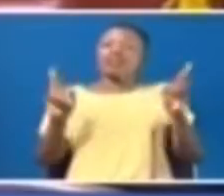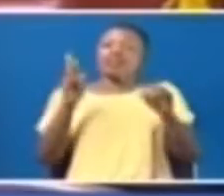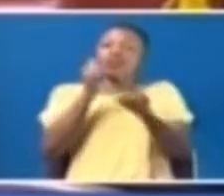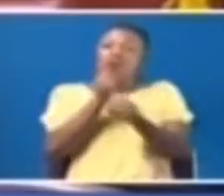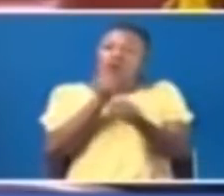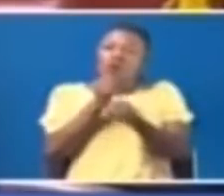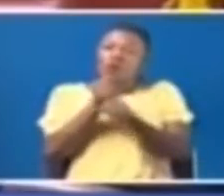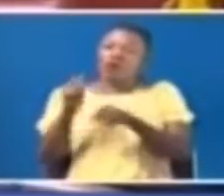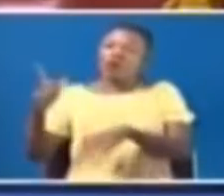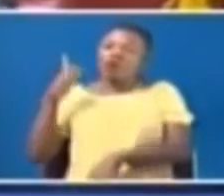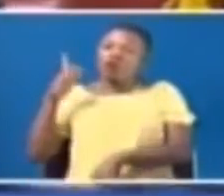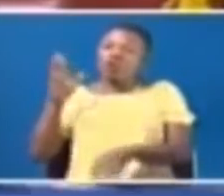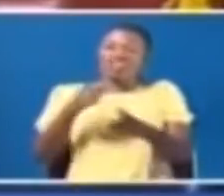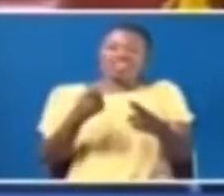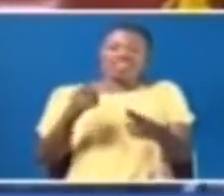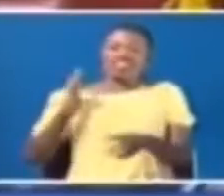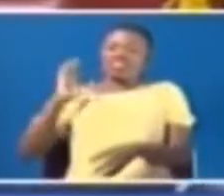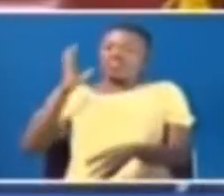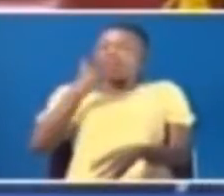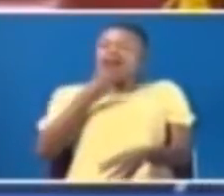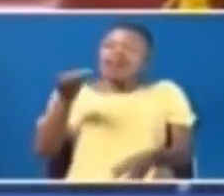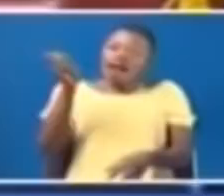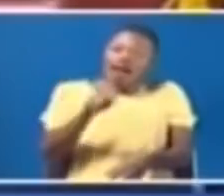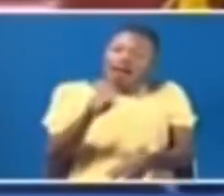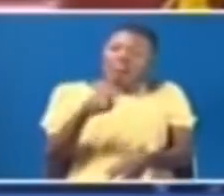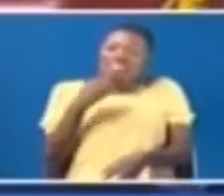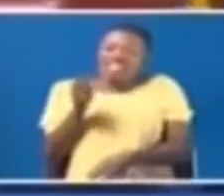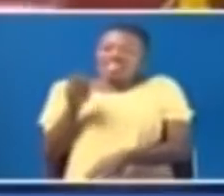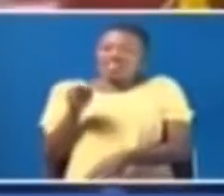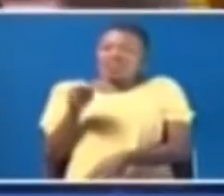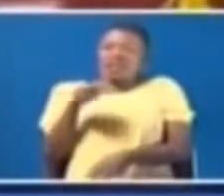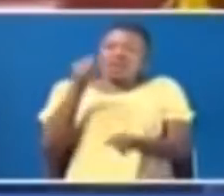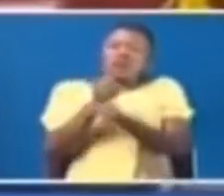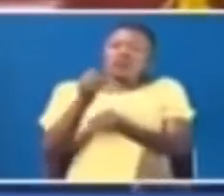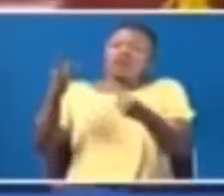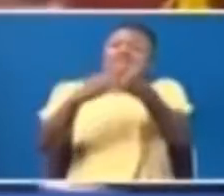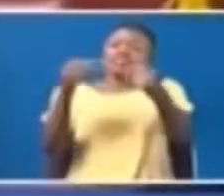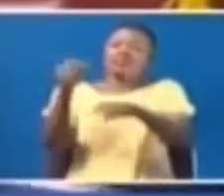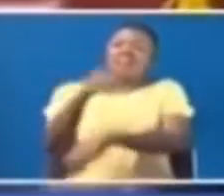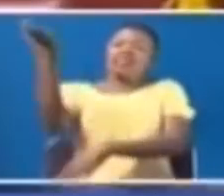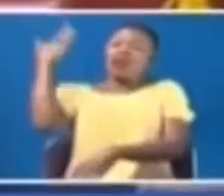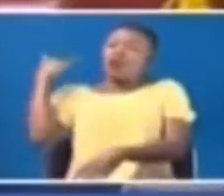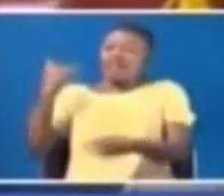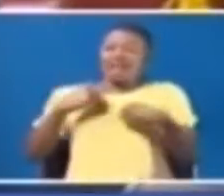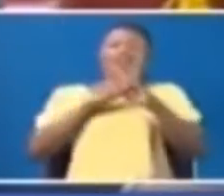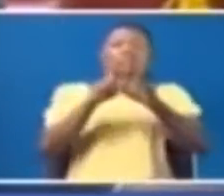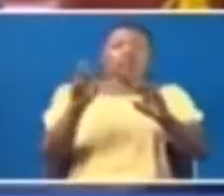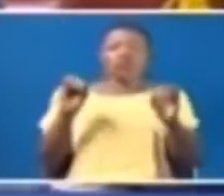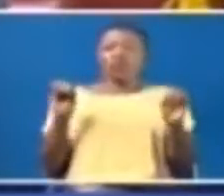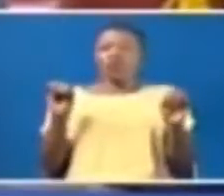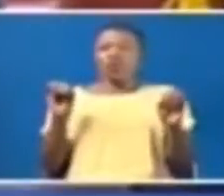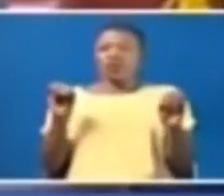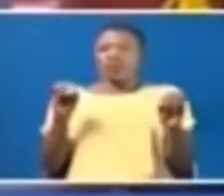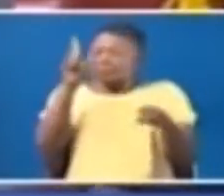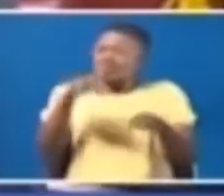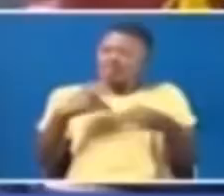on the legislation. And then a chairman, for some reason, says that that thing was done 8 months ago, and yeah, he does not even have a report. Makes a lot he of must